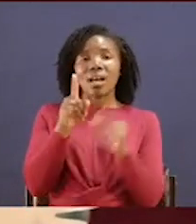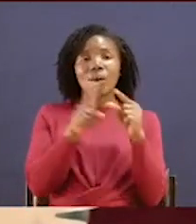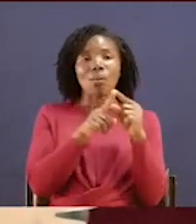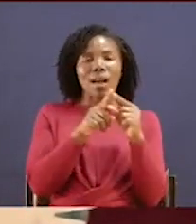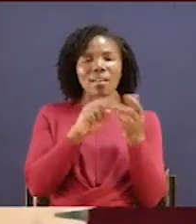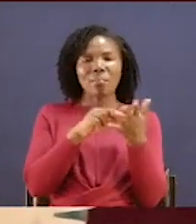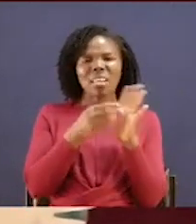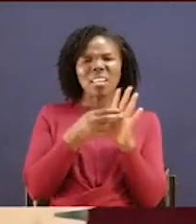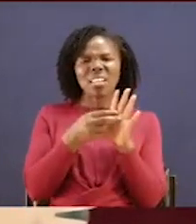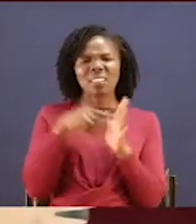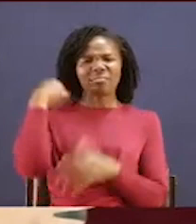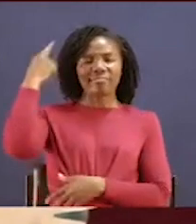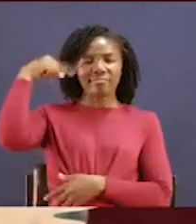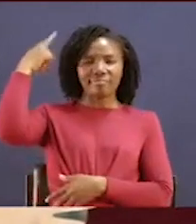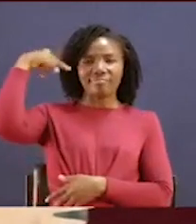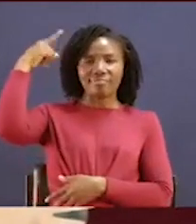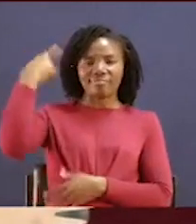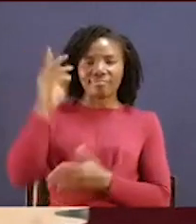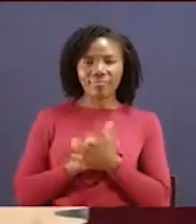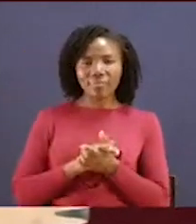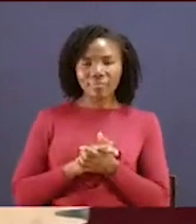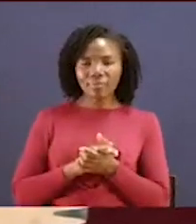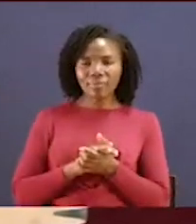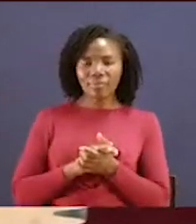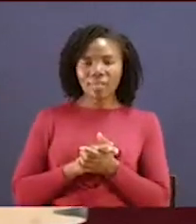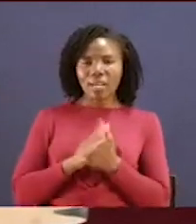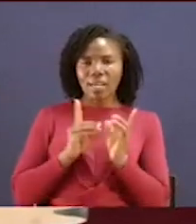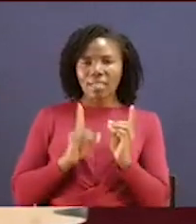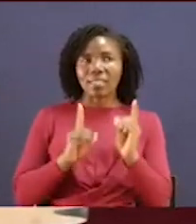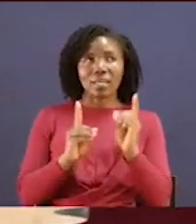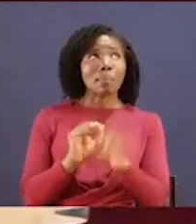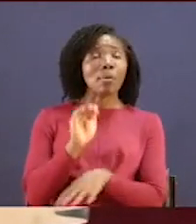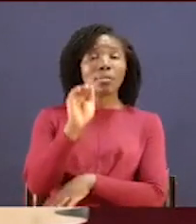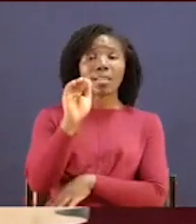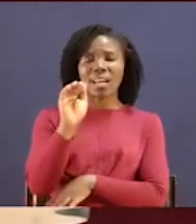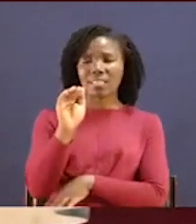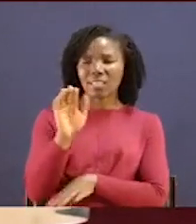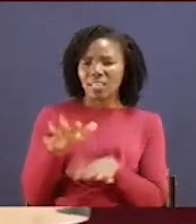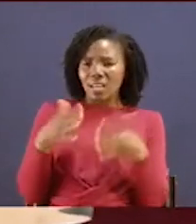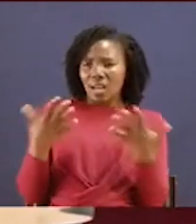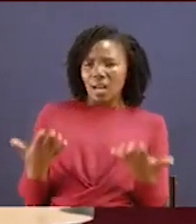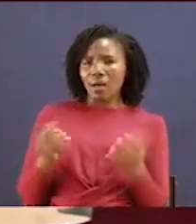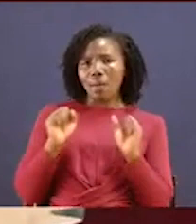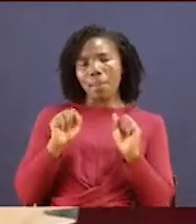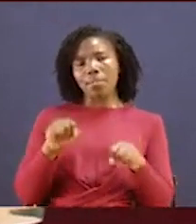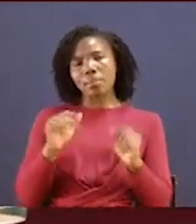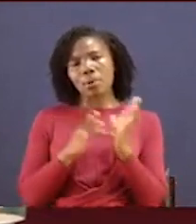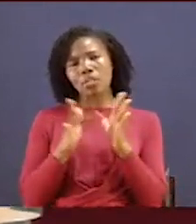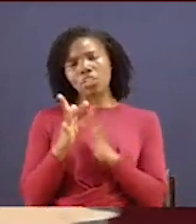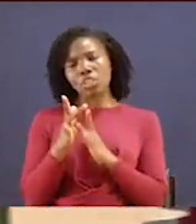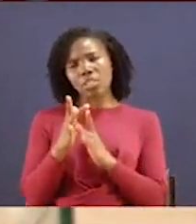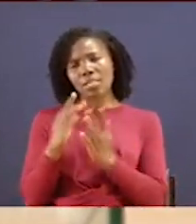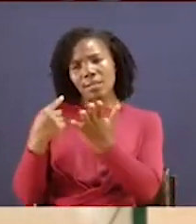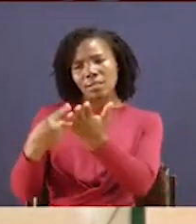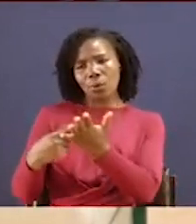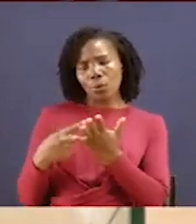means running mad. I mean, they're saying, how can this gentleman be talking to a woman, and this woman is a Samaritan woman? So they are beginning